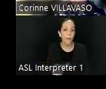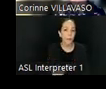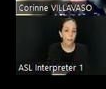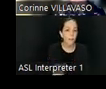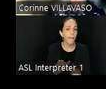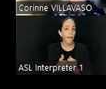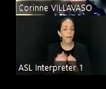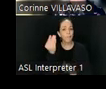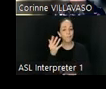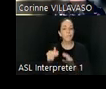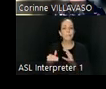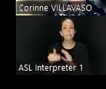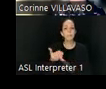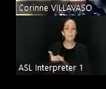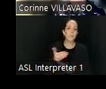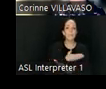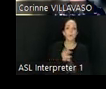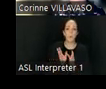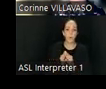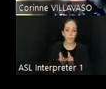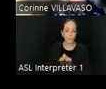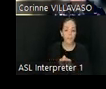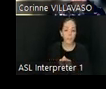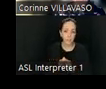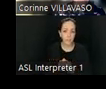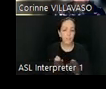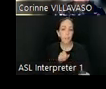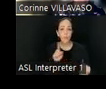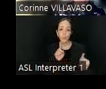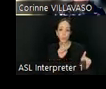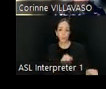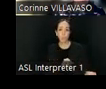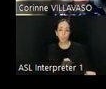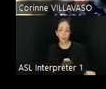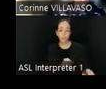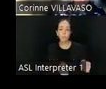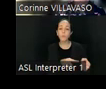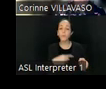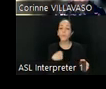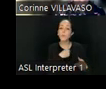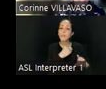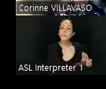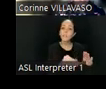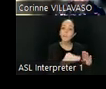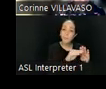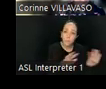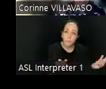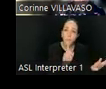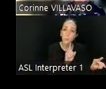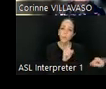future public meetings, either as a response to a public meeting notice or directly to